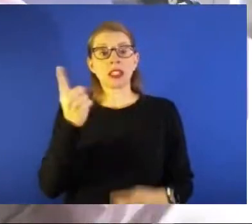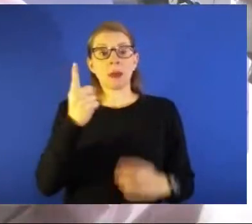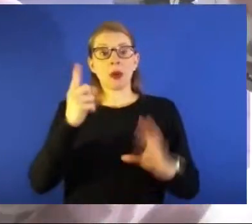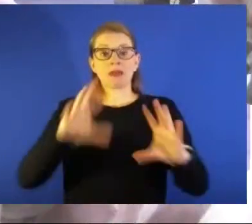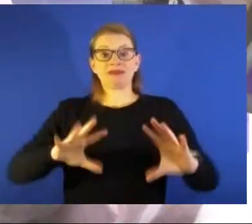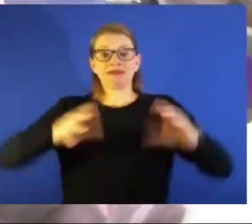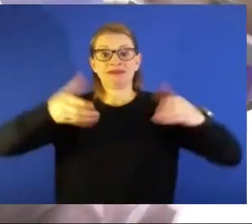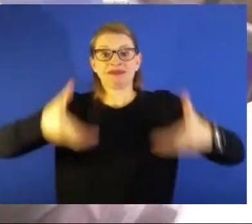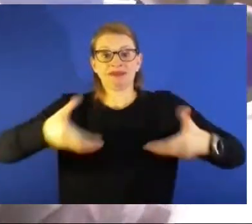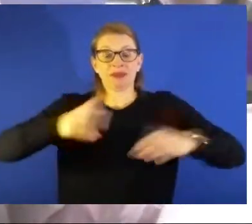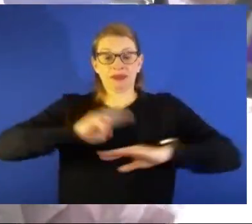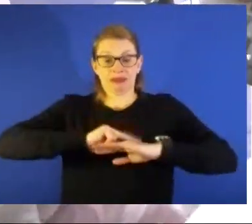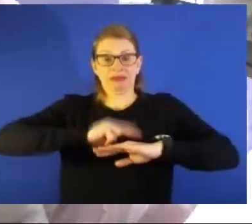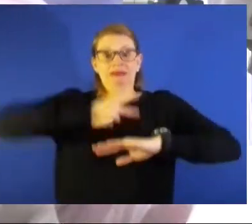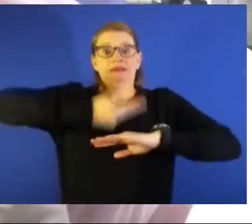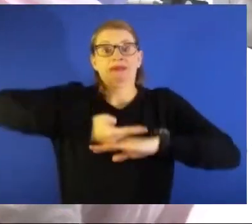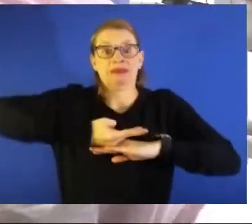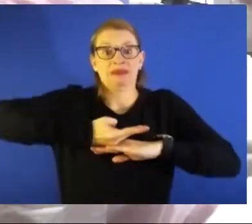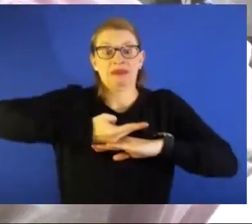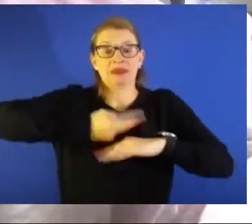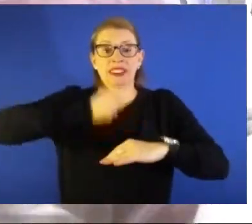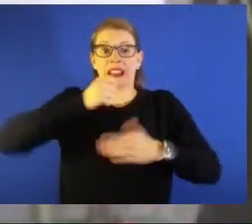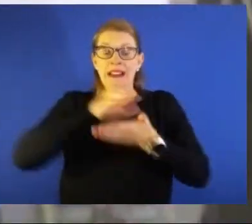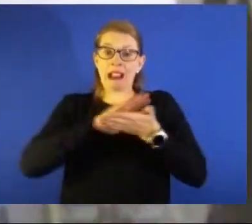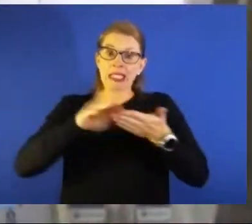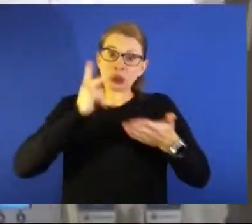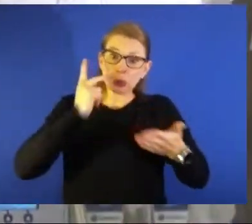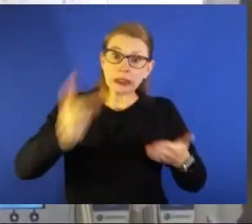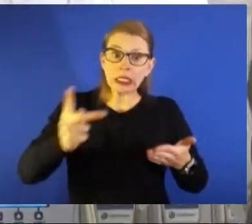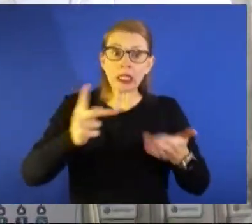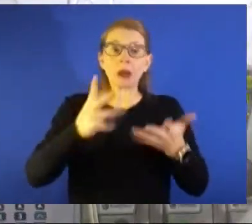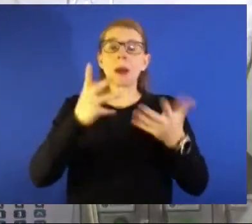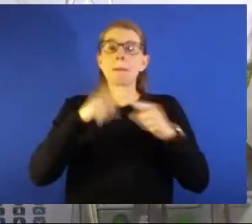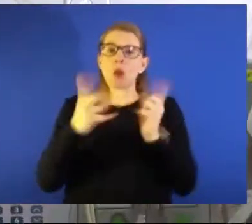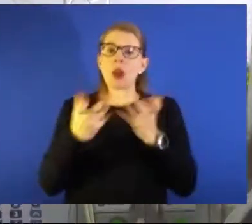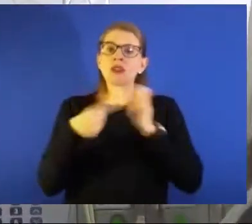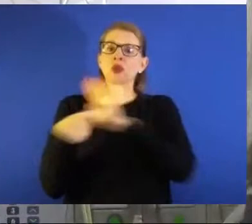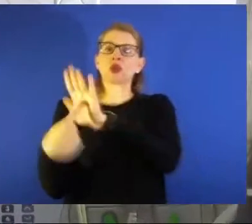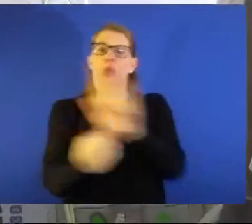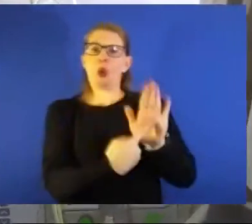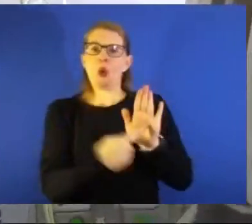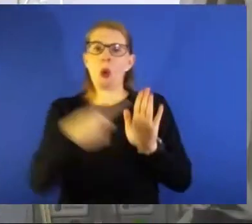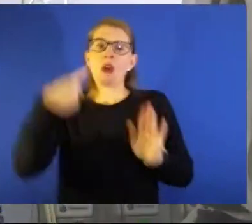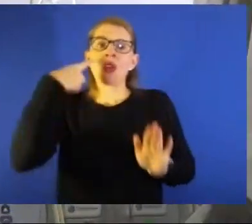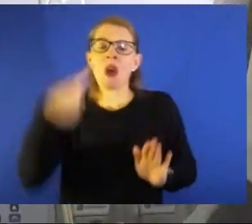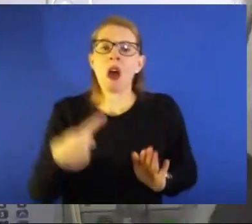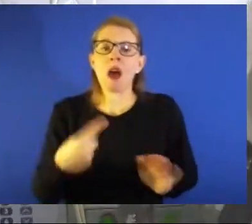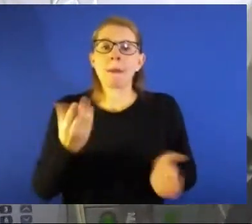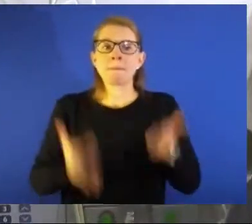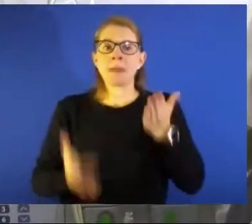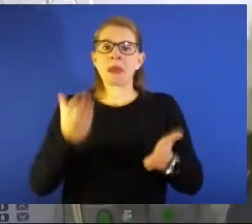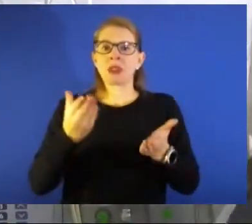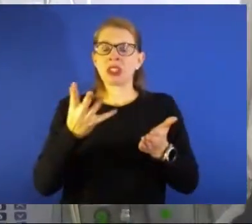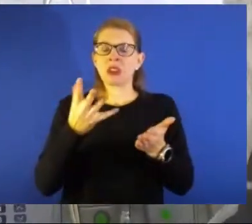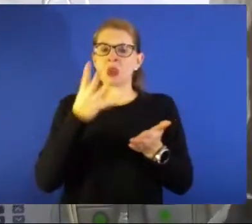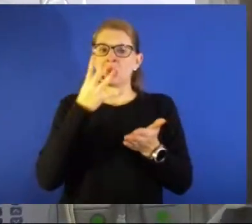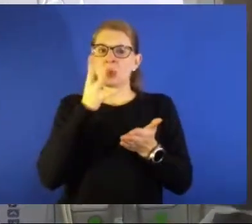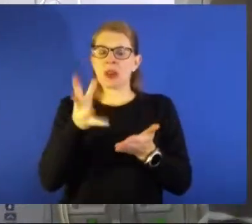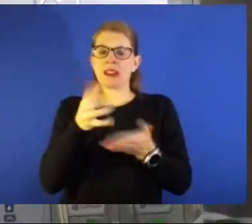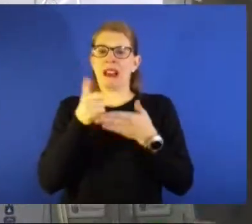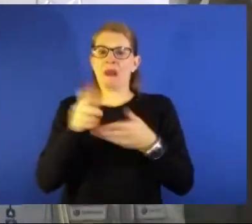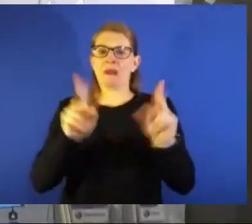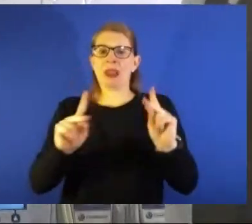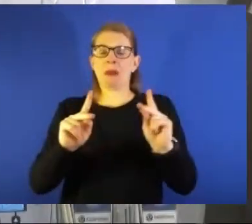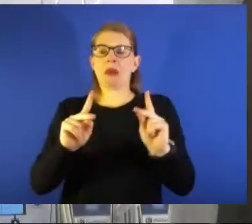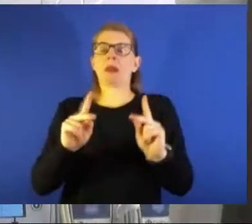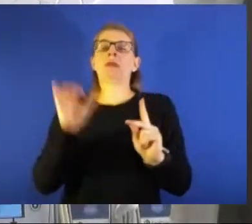pleasant, and it was. But we decided we wanted to share it because we thought maybe this will keep people with masks on and social distance